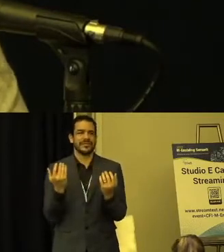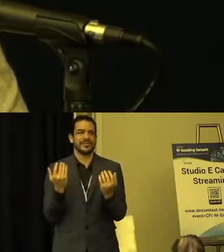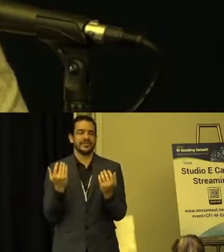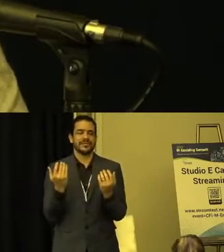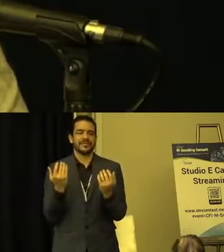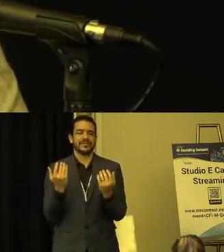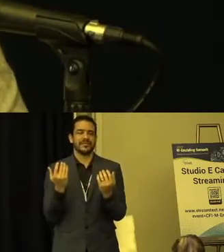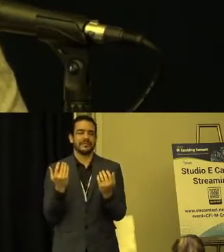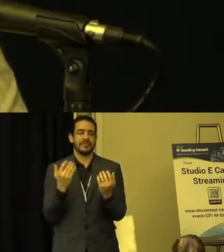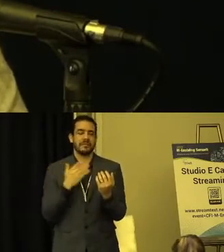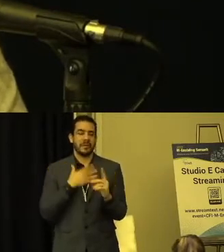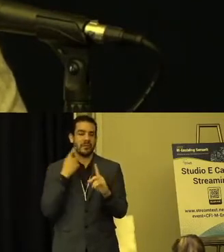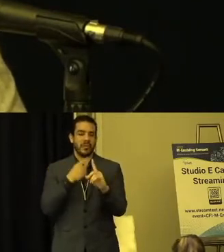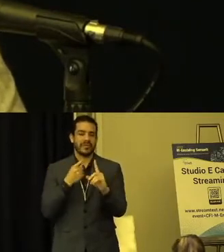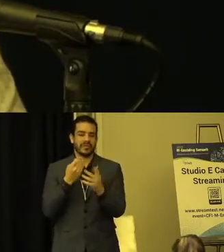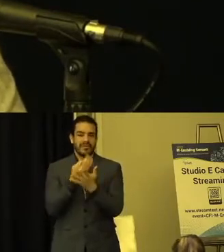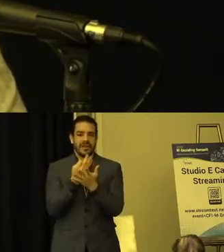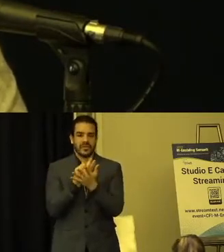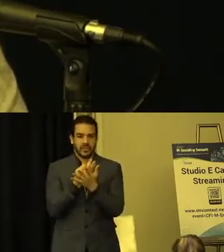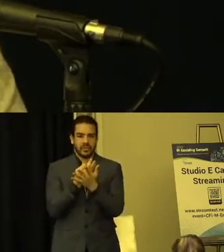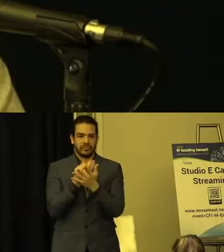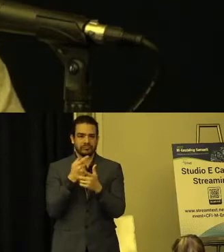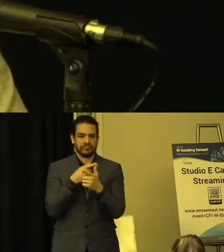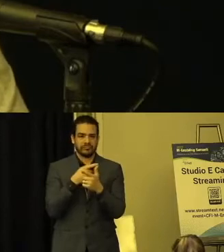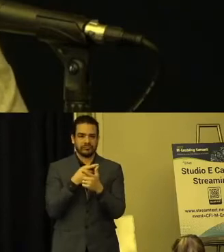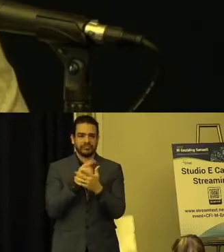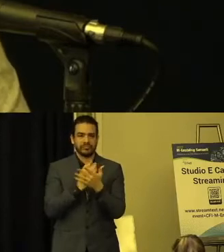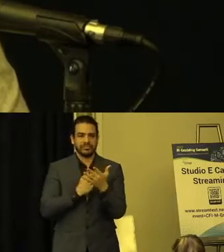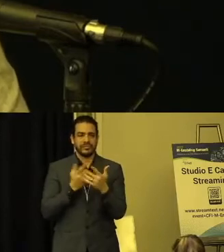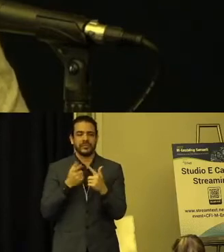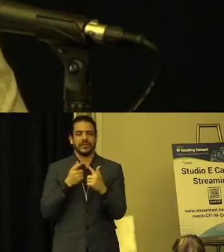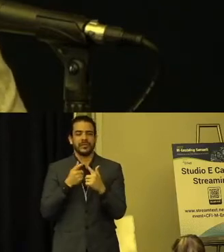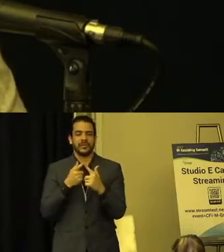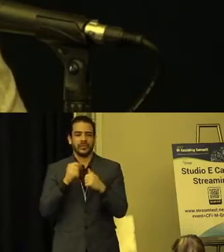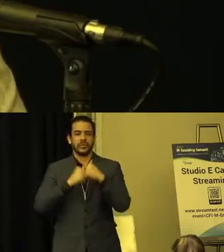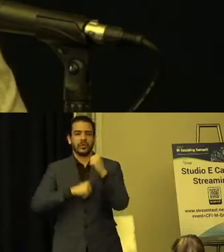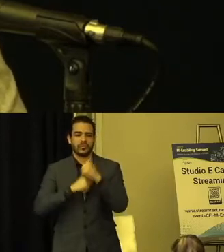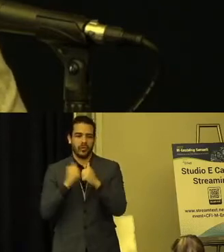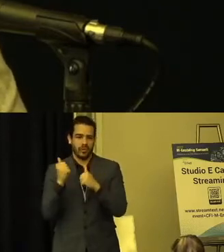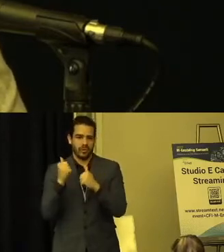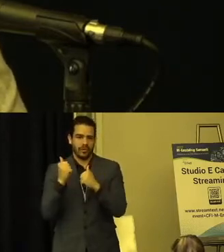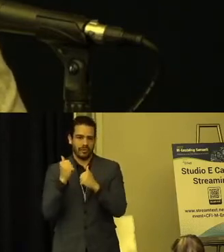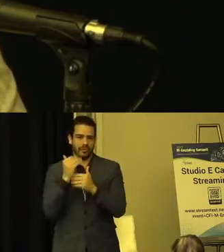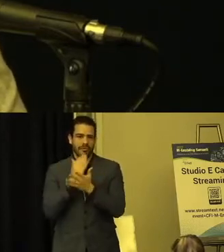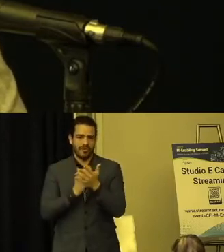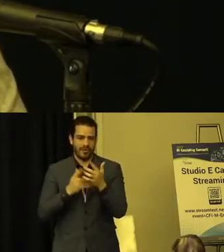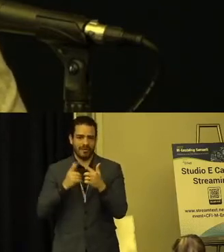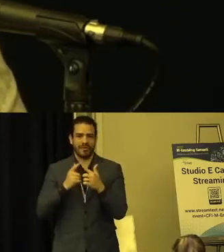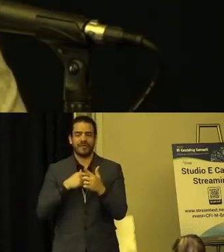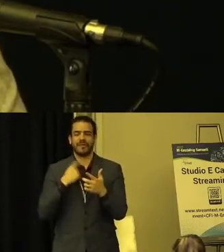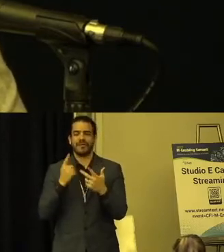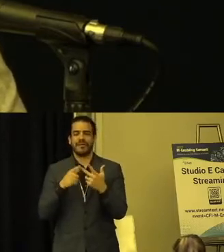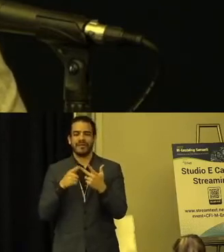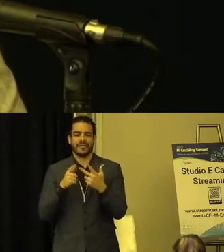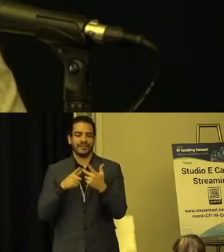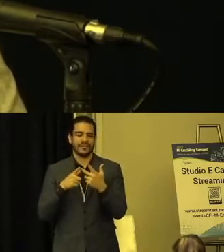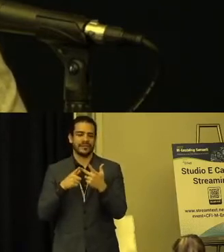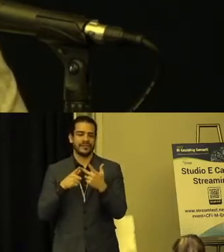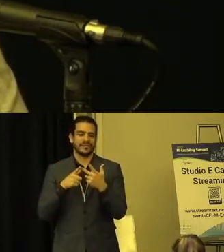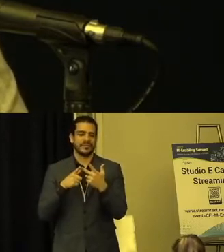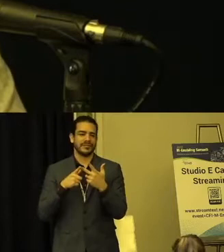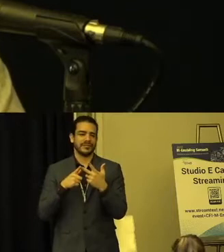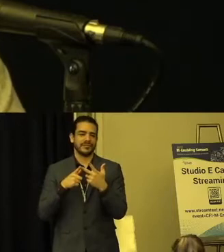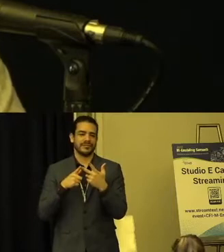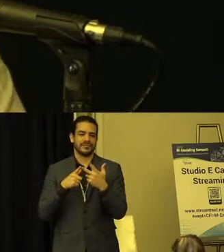is there's a financial aspect, there is a structural aspect, and there is also